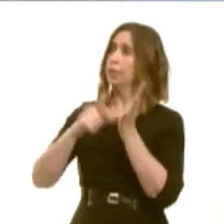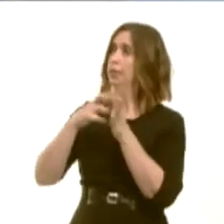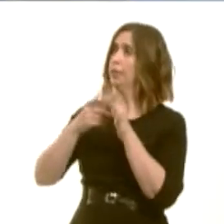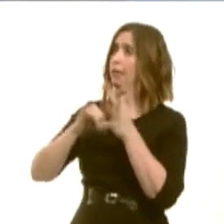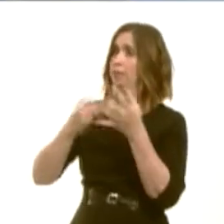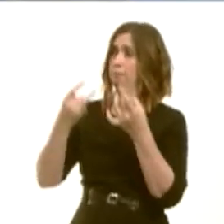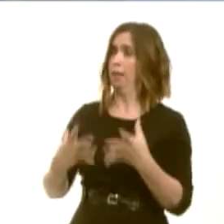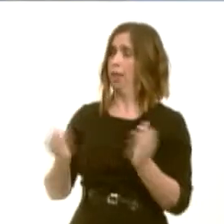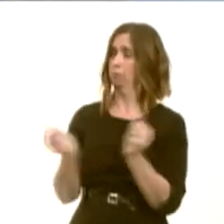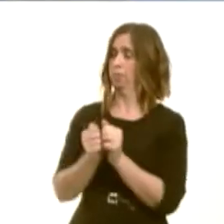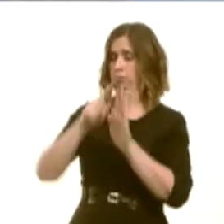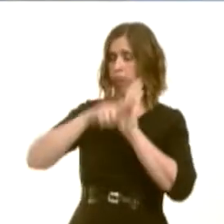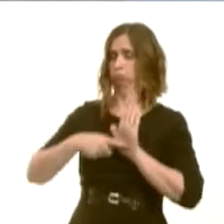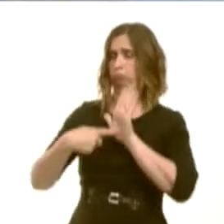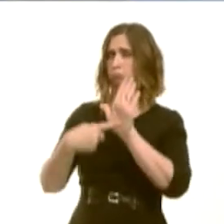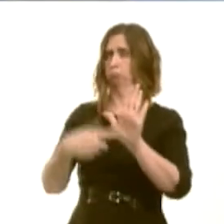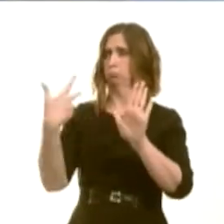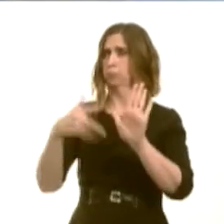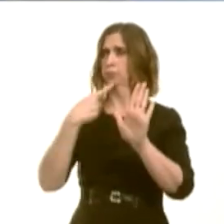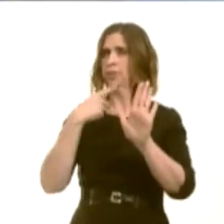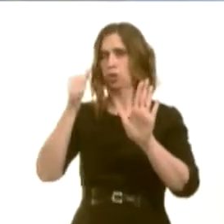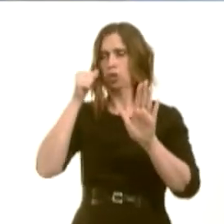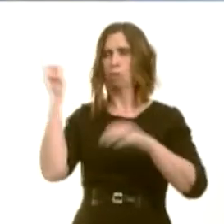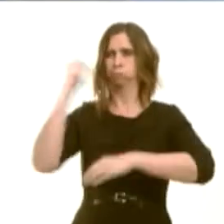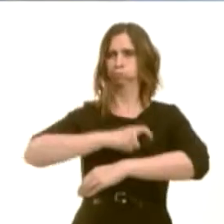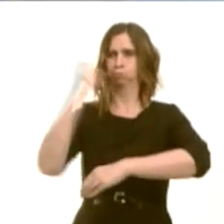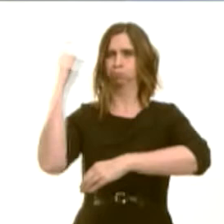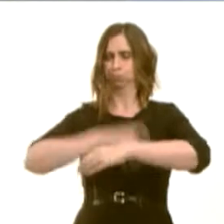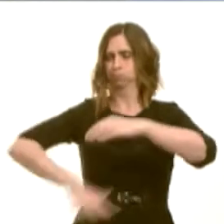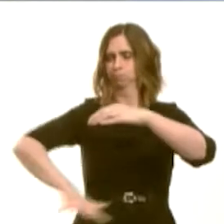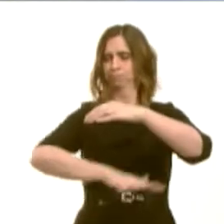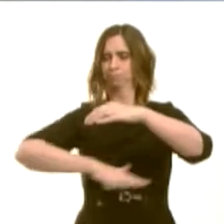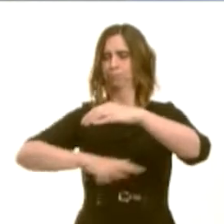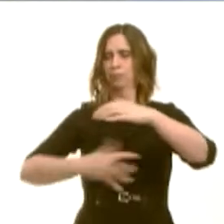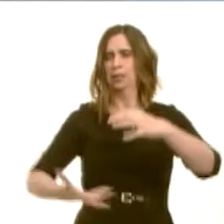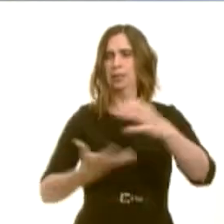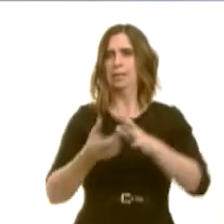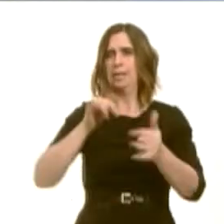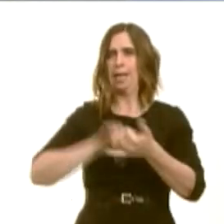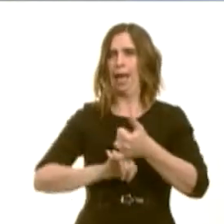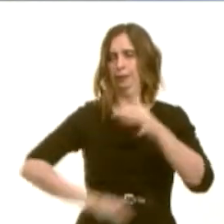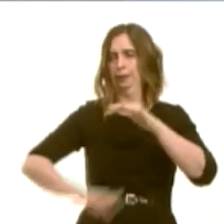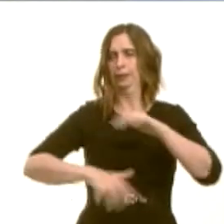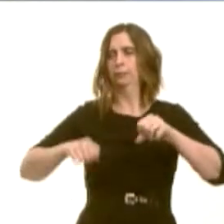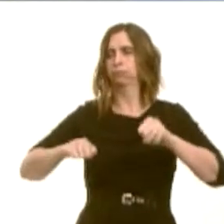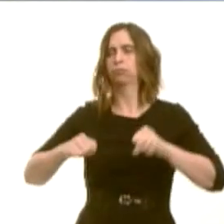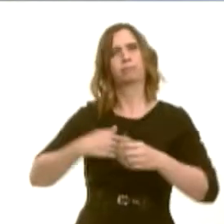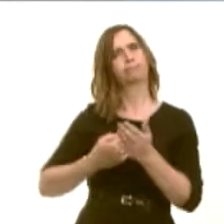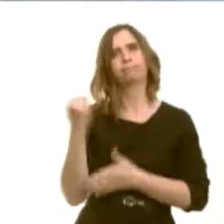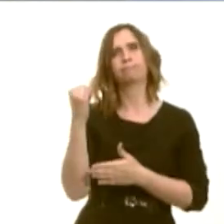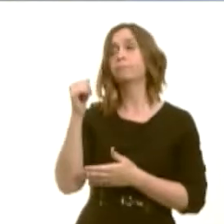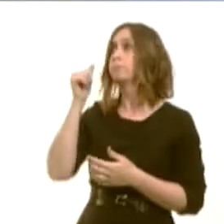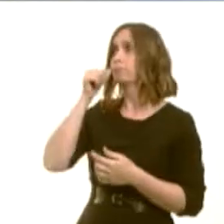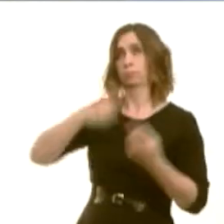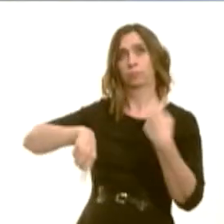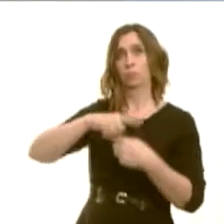clear that licensing of the extraction of unconventional gas on land in Wales is going to be devolved, and as this Senedd and indeed your government